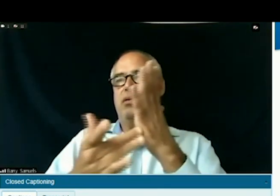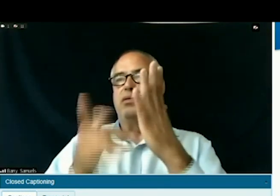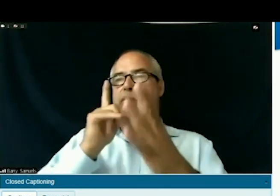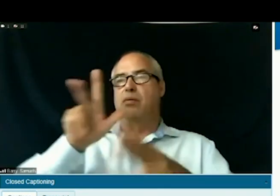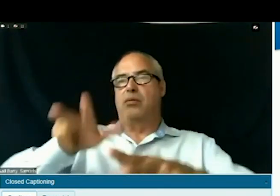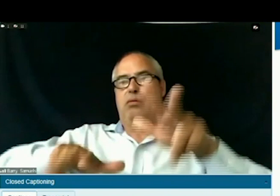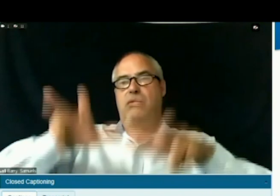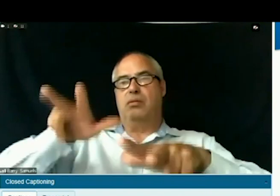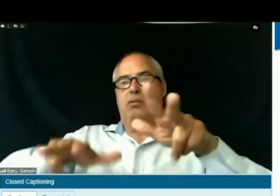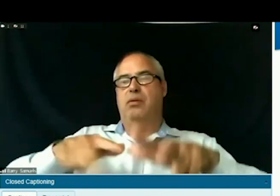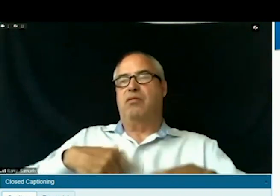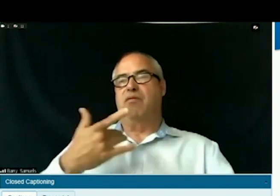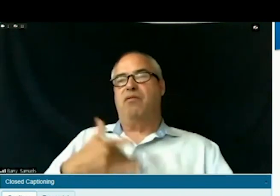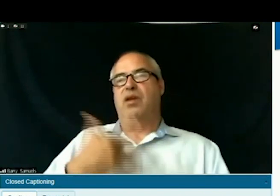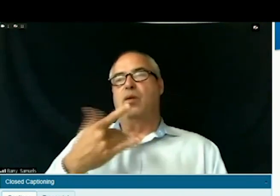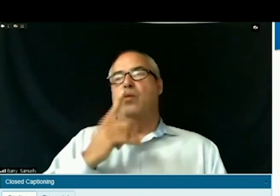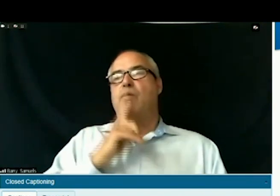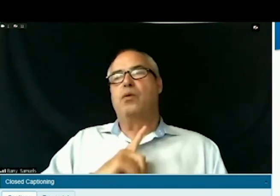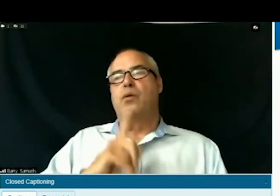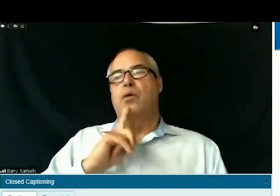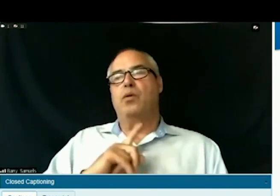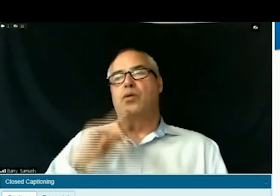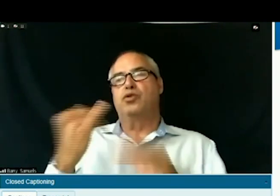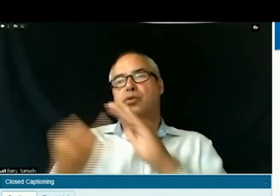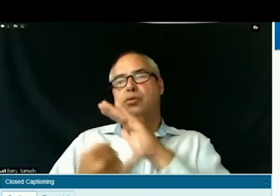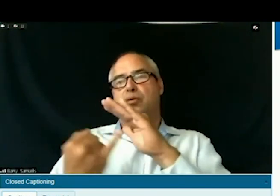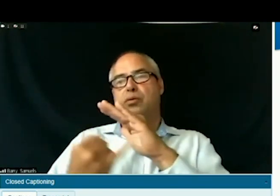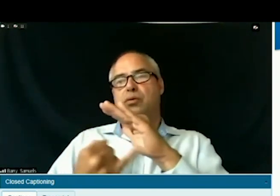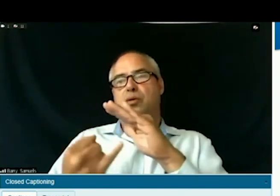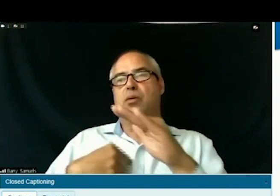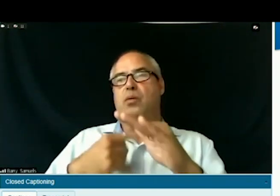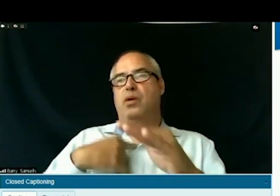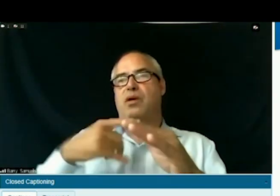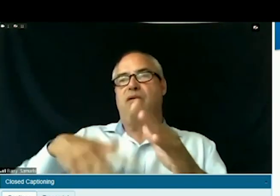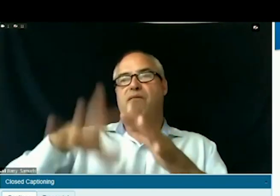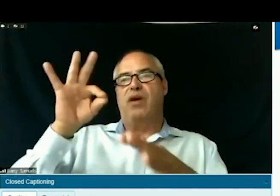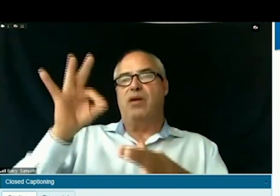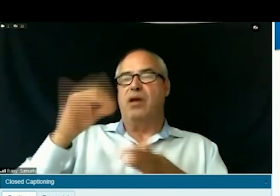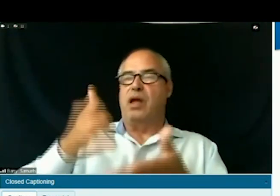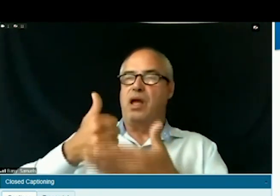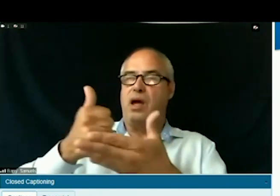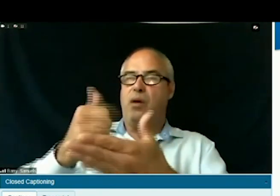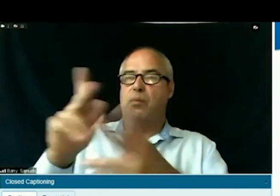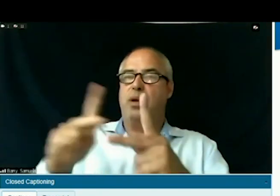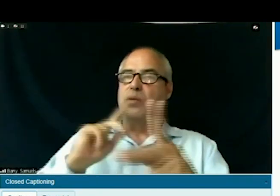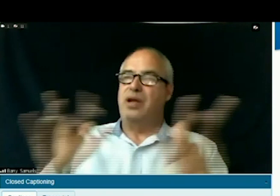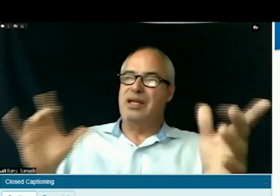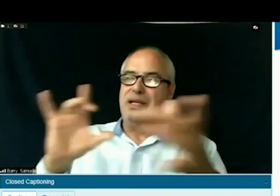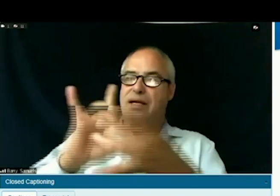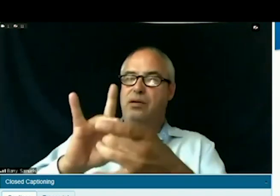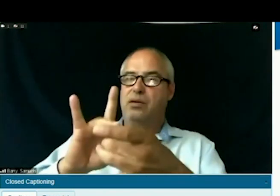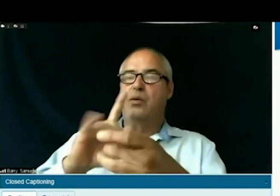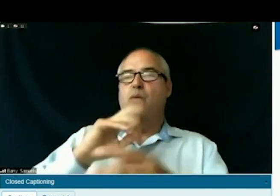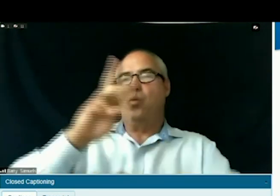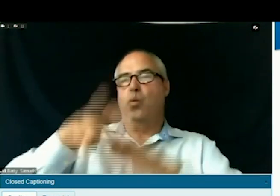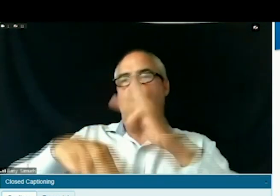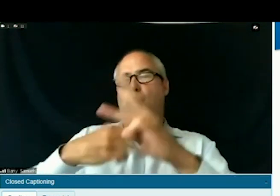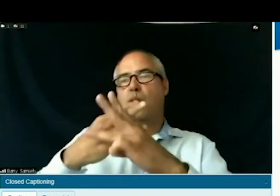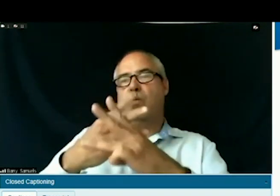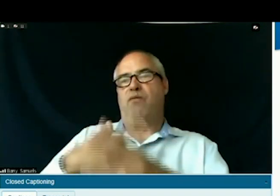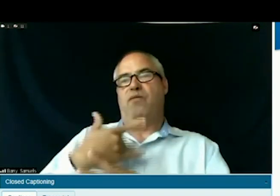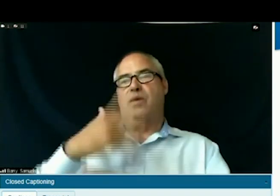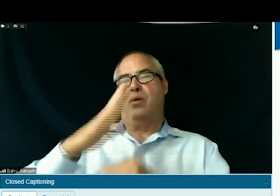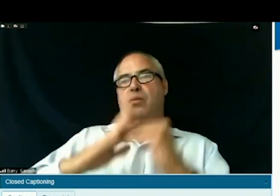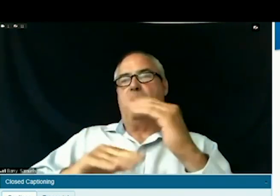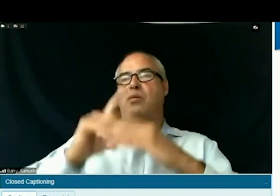that loneliness kills more people than smoking cigarettes. We have to find ways to help people stay connected in a virtual world, but help people feel comfortable